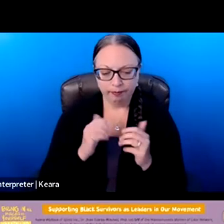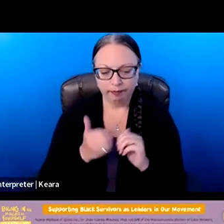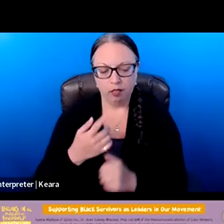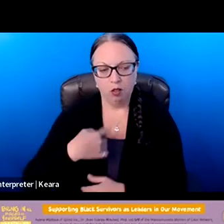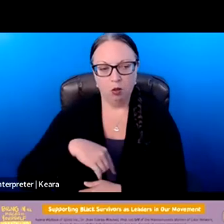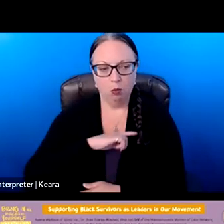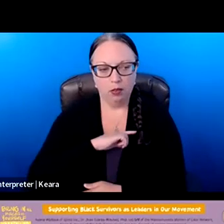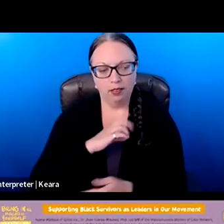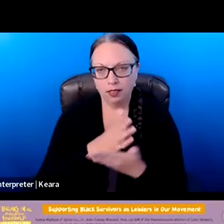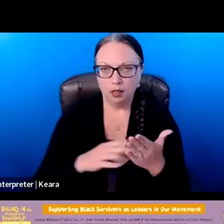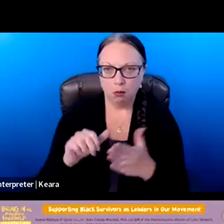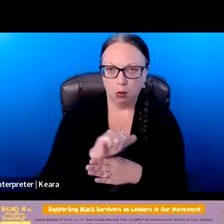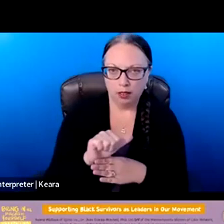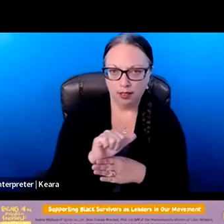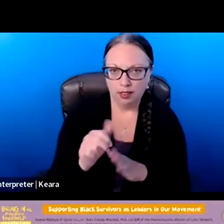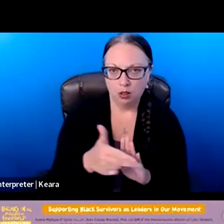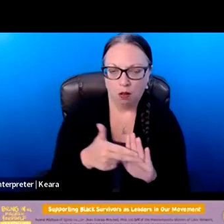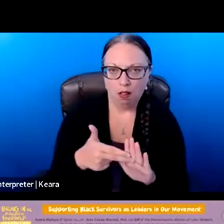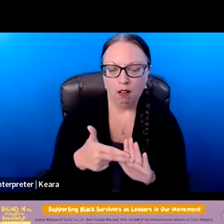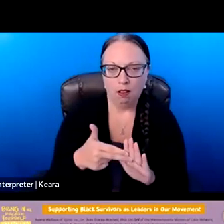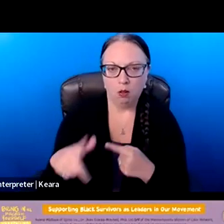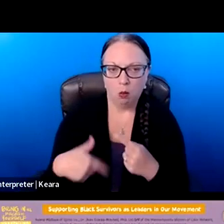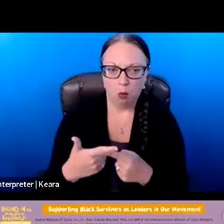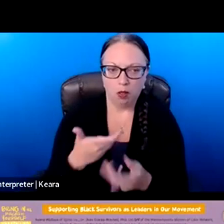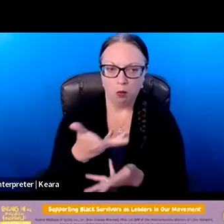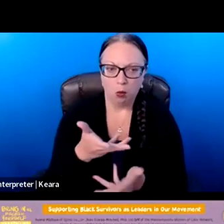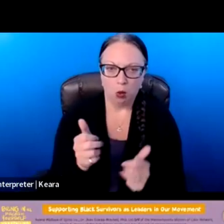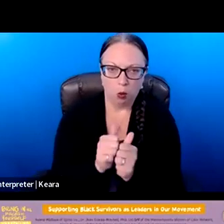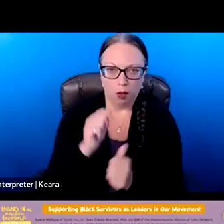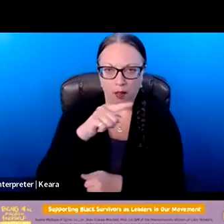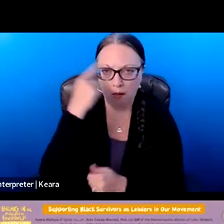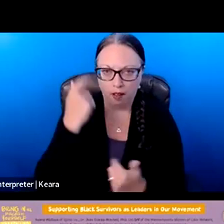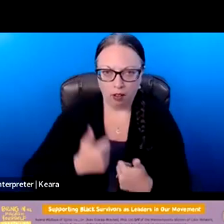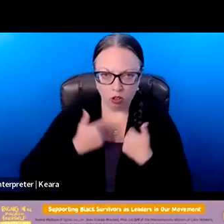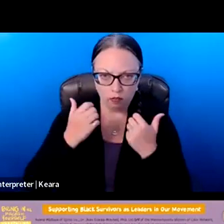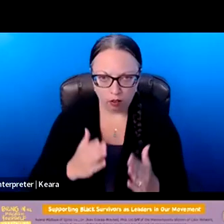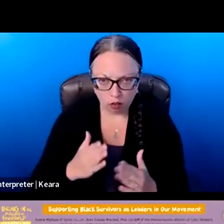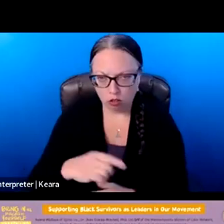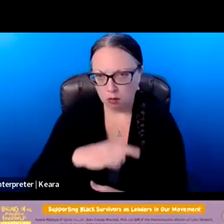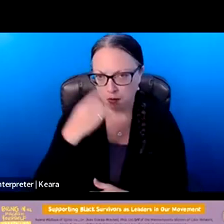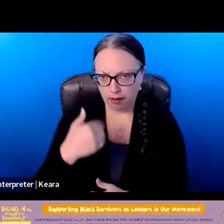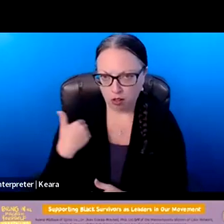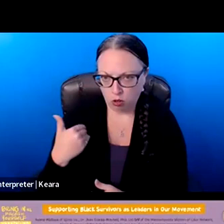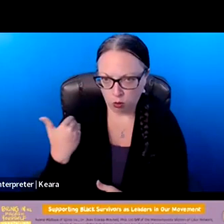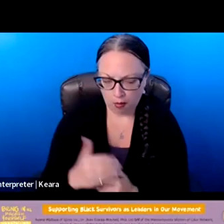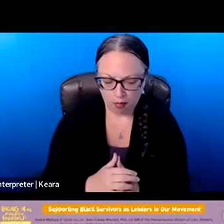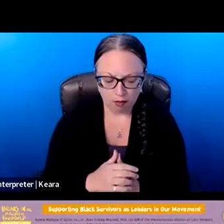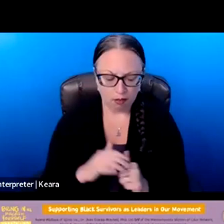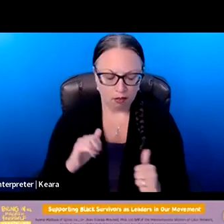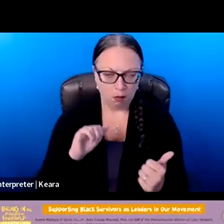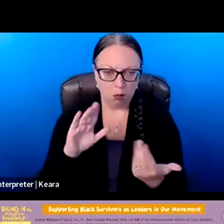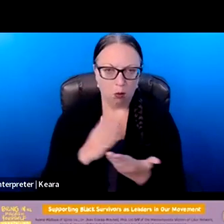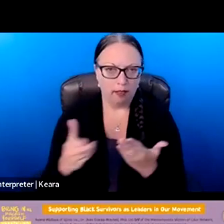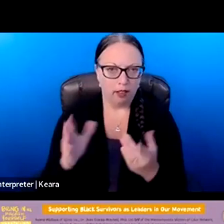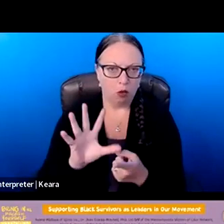some practices to highlight when working with Black survivors and Black youth, and just thinking about approaching things from a